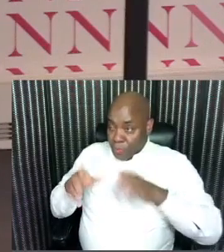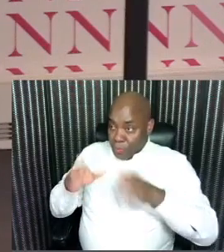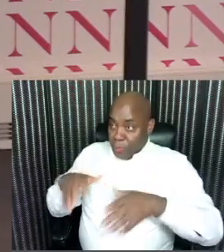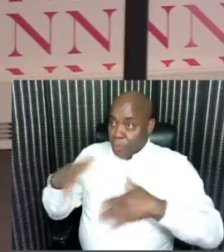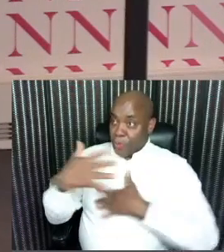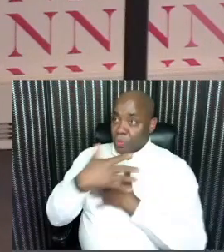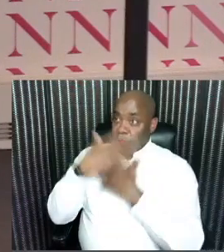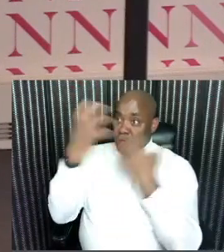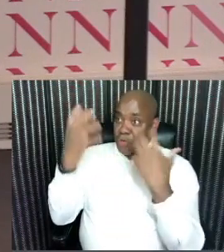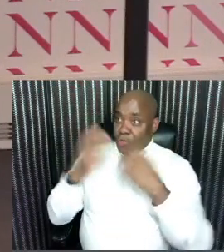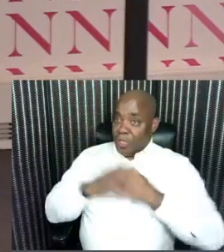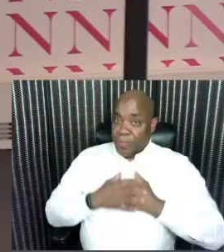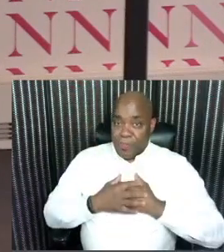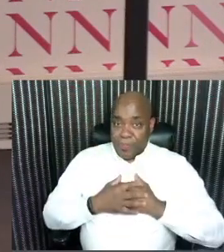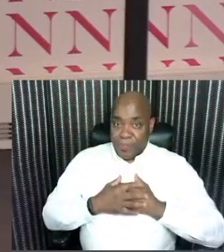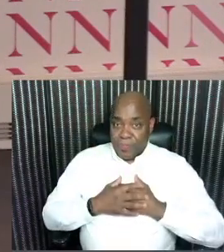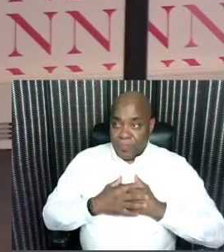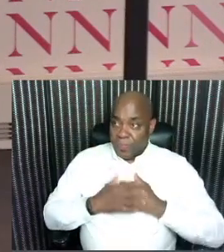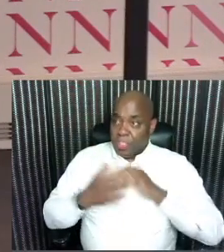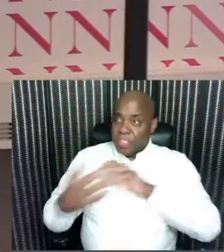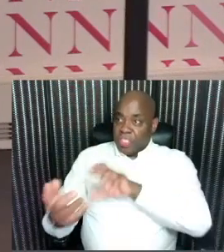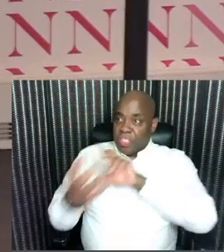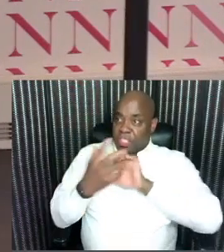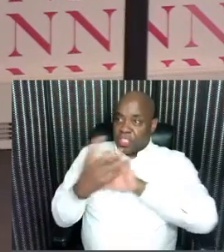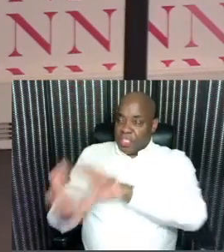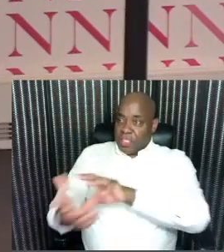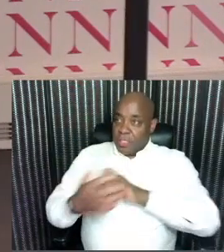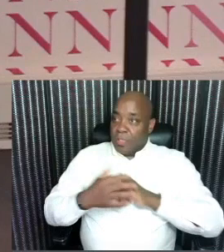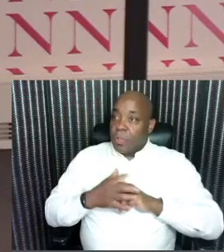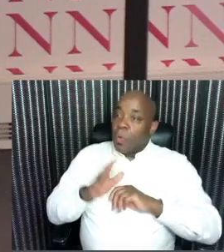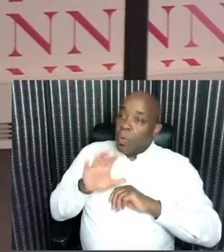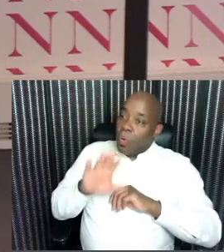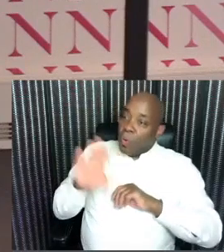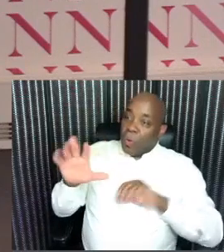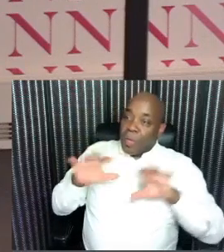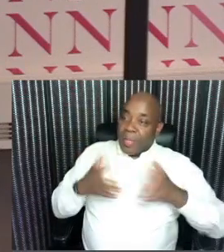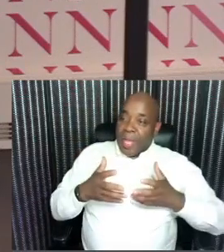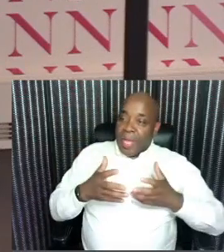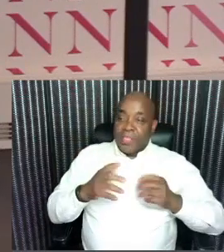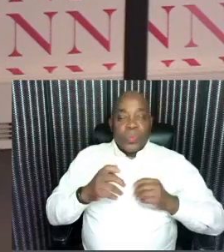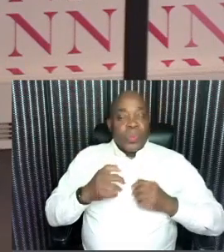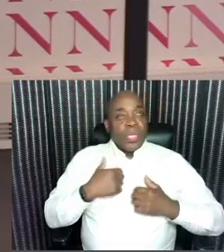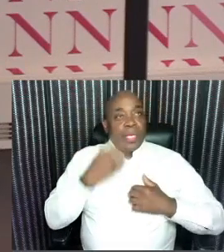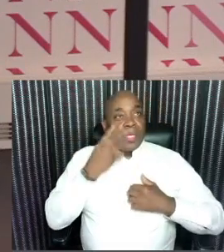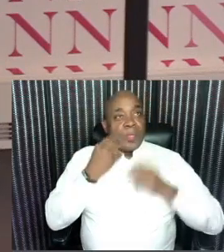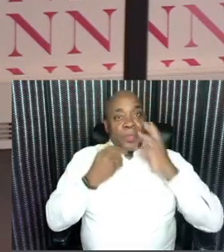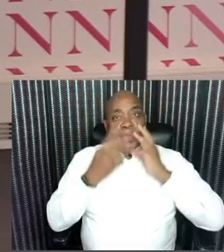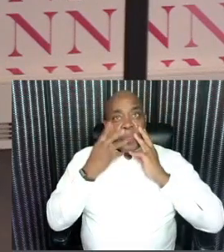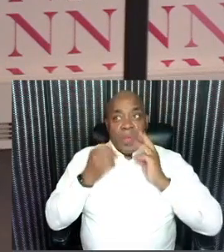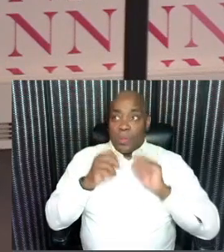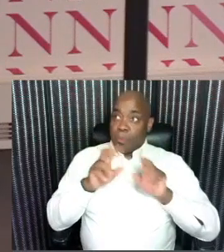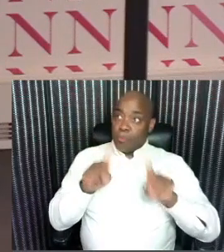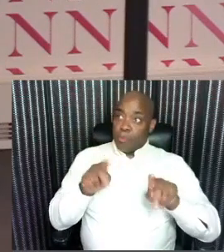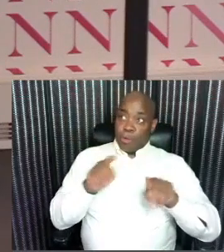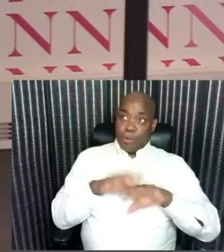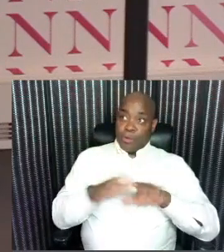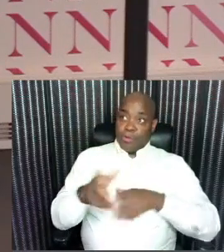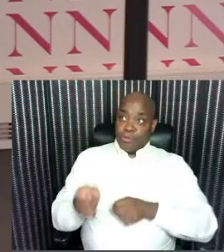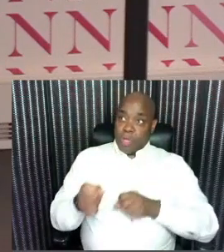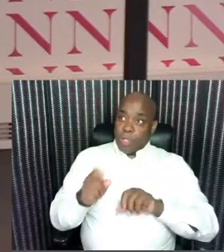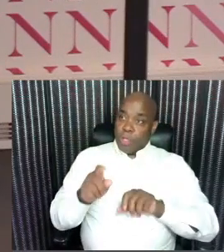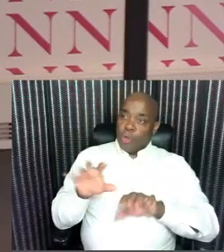Go. So they would have an experience of, like, what if the person doesn't trust that you're doing the right